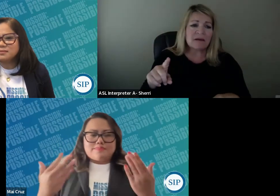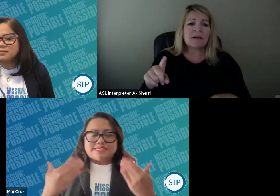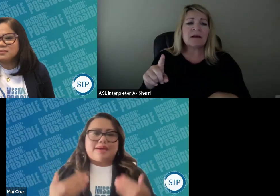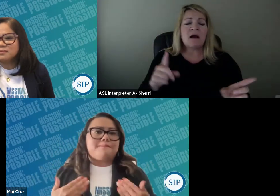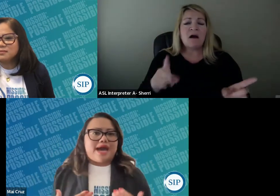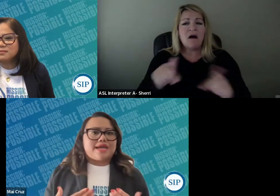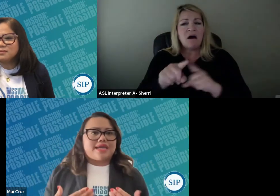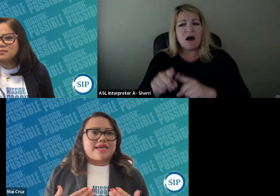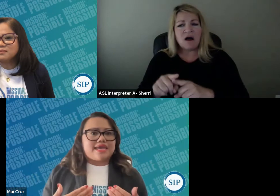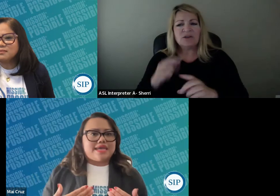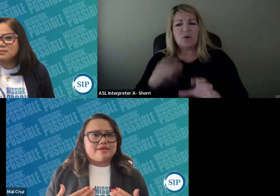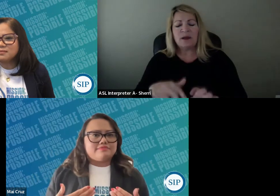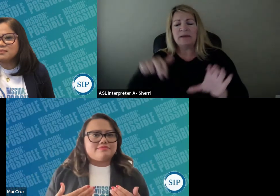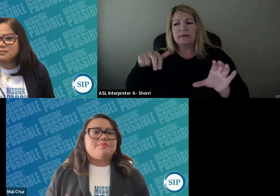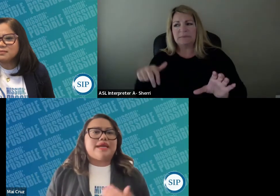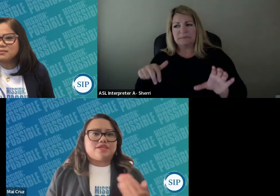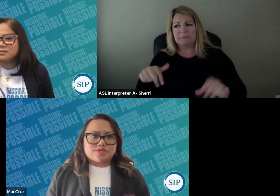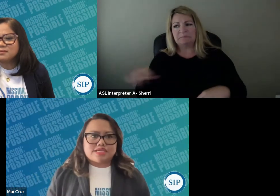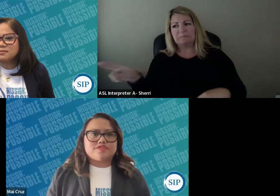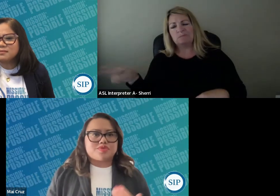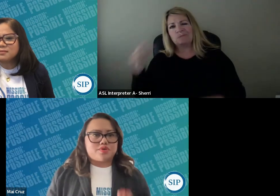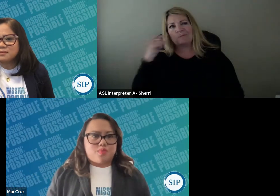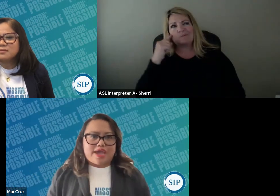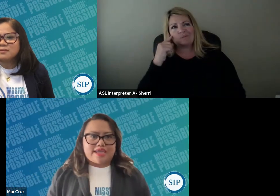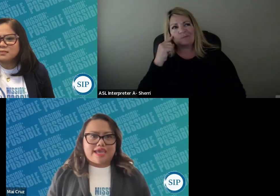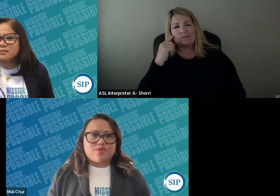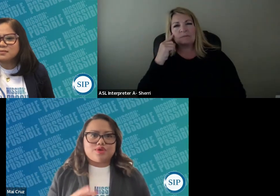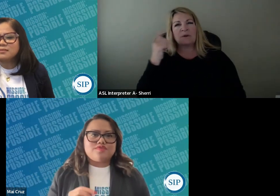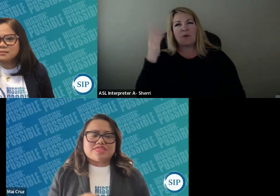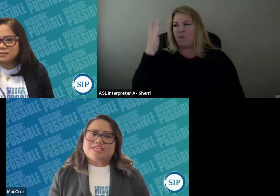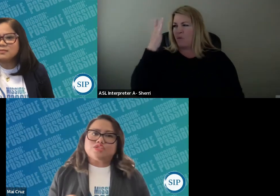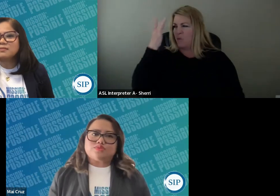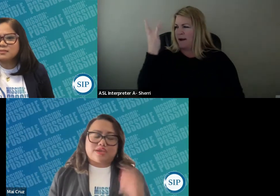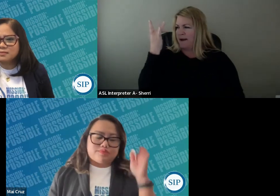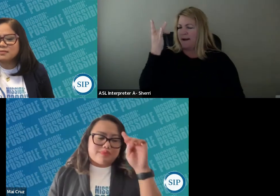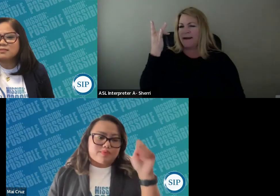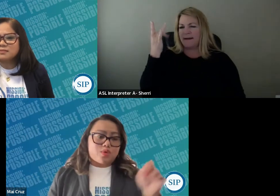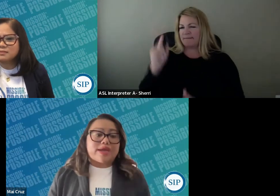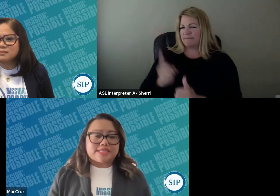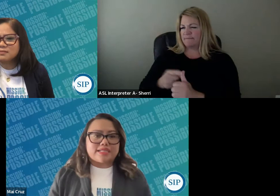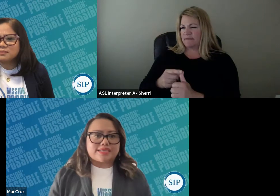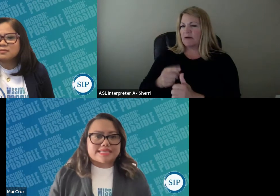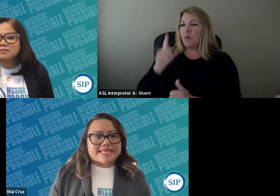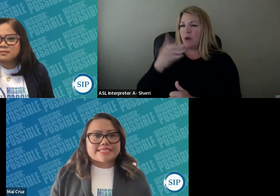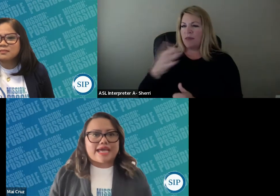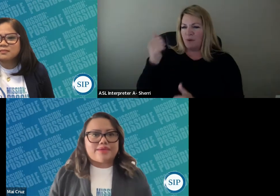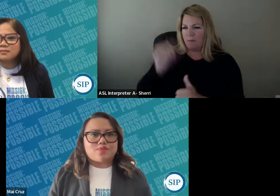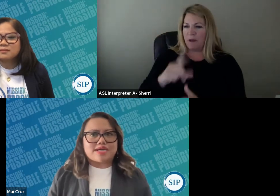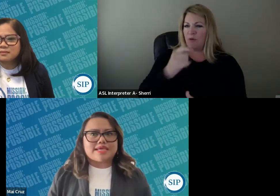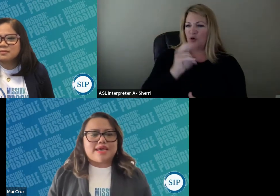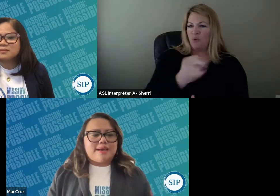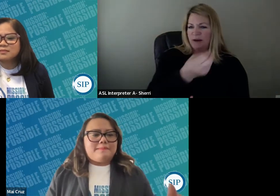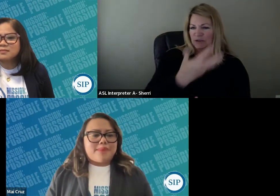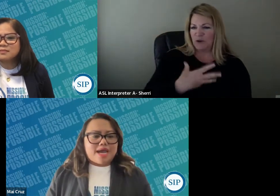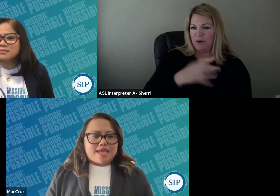also stepped back and reminded ourselves with our why. And one of the things too that I remember Gwen telling us at that time